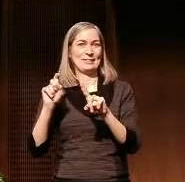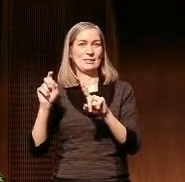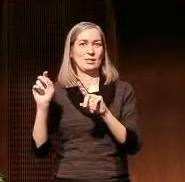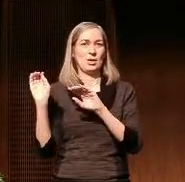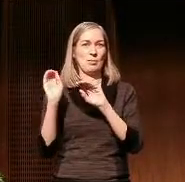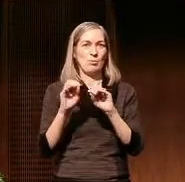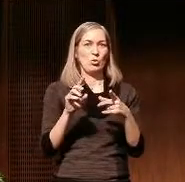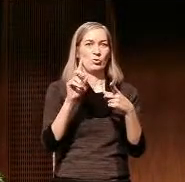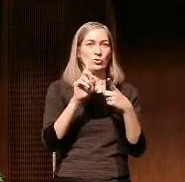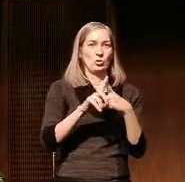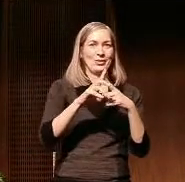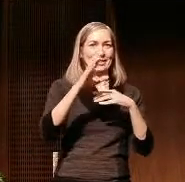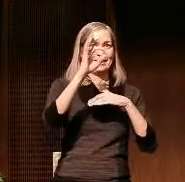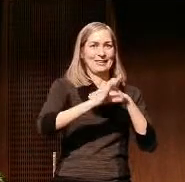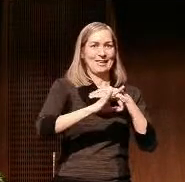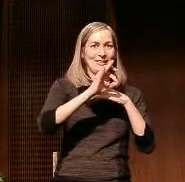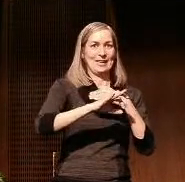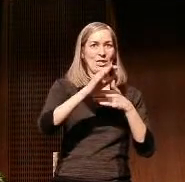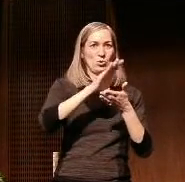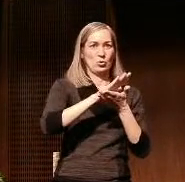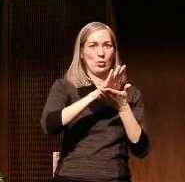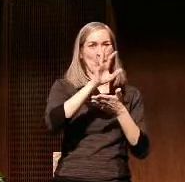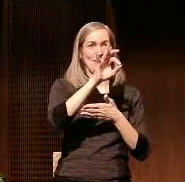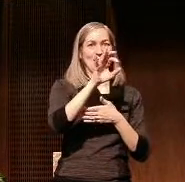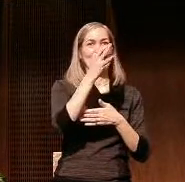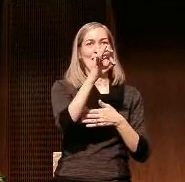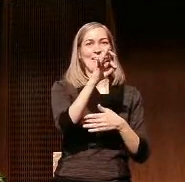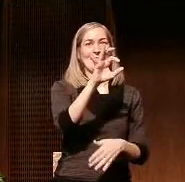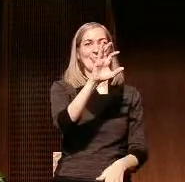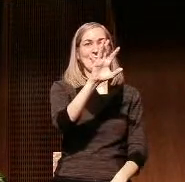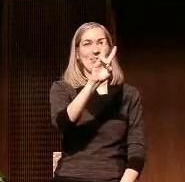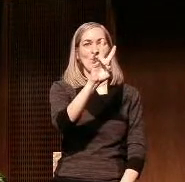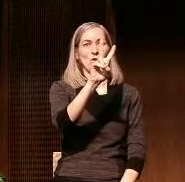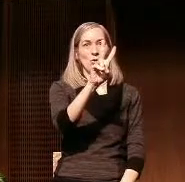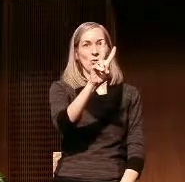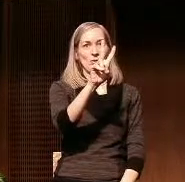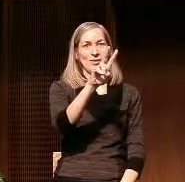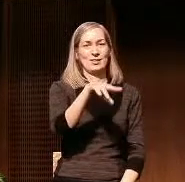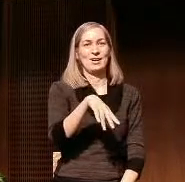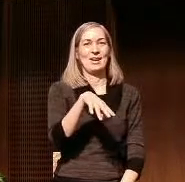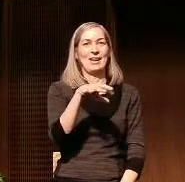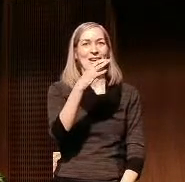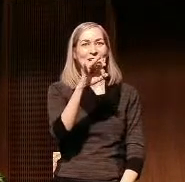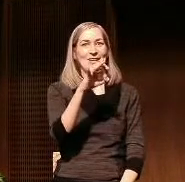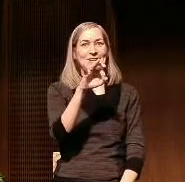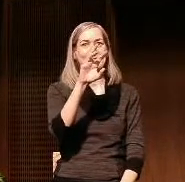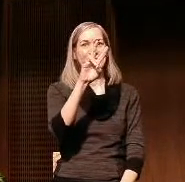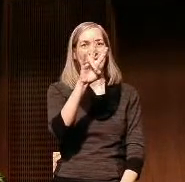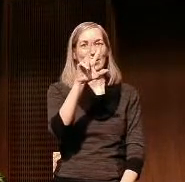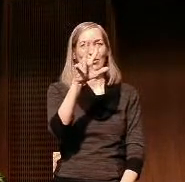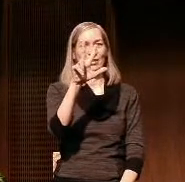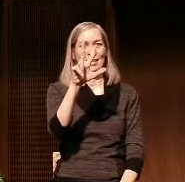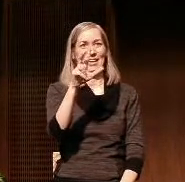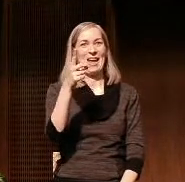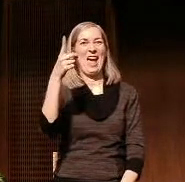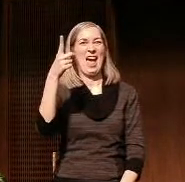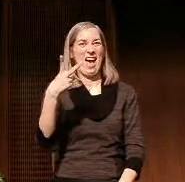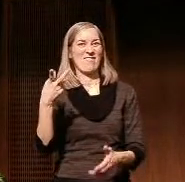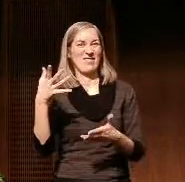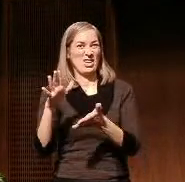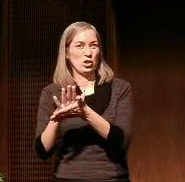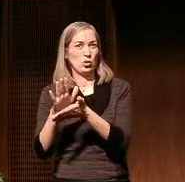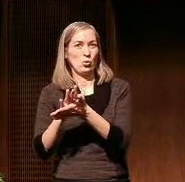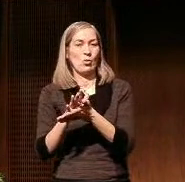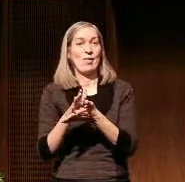the Sunset School of Preaching. In 1973, while halfway through his studies, he was asked to manage